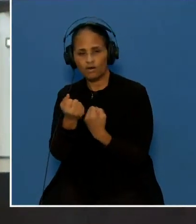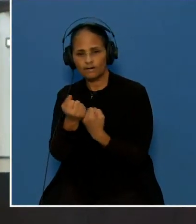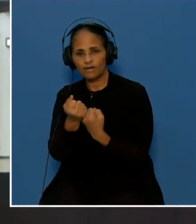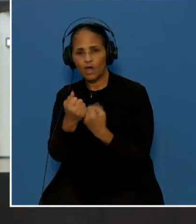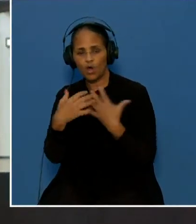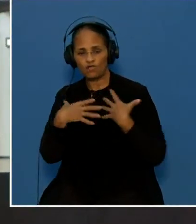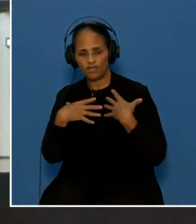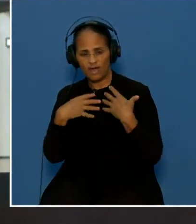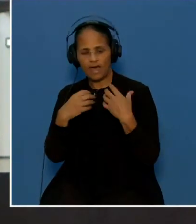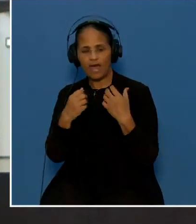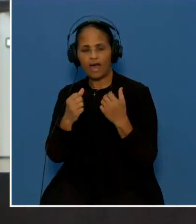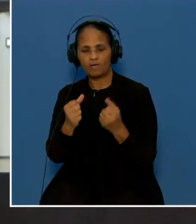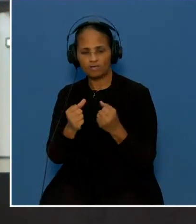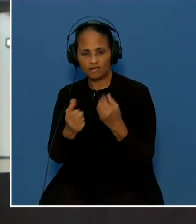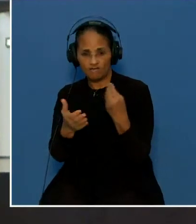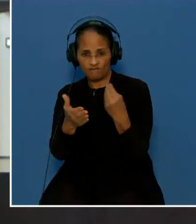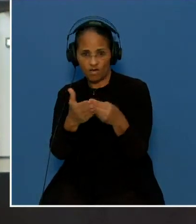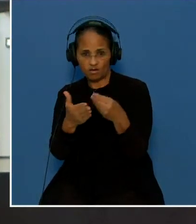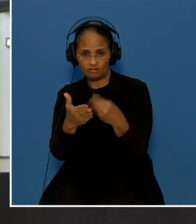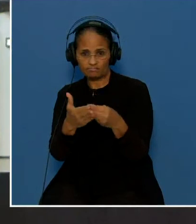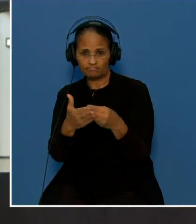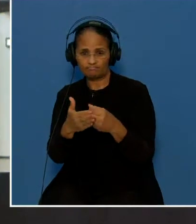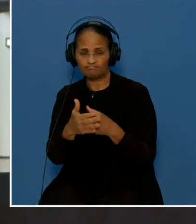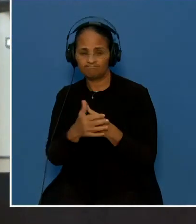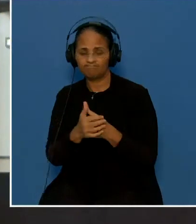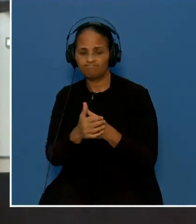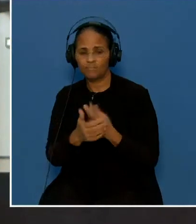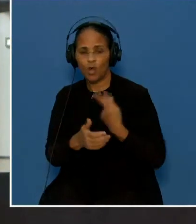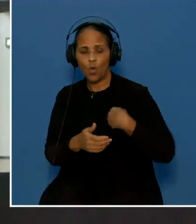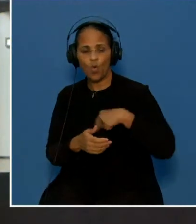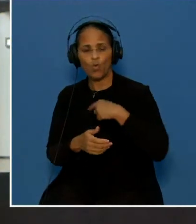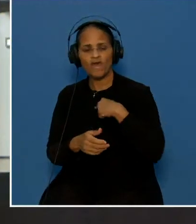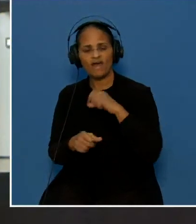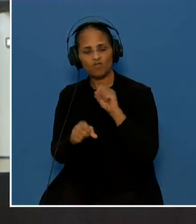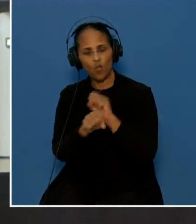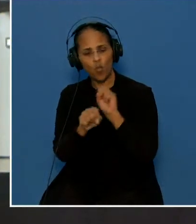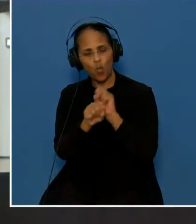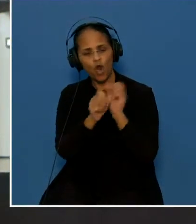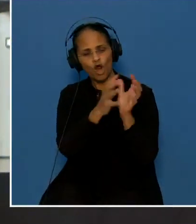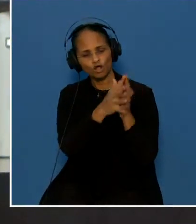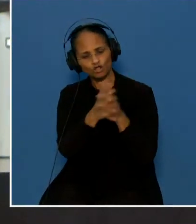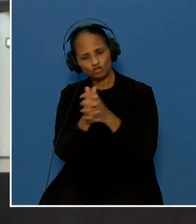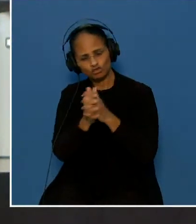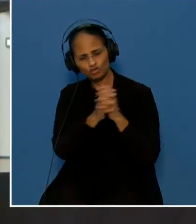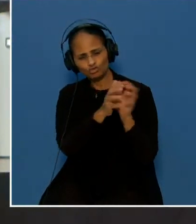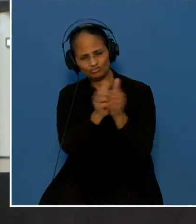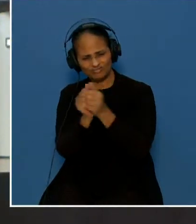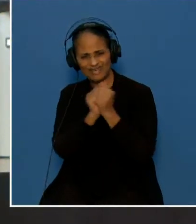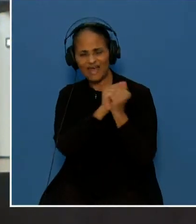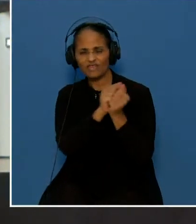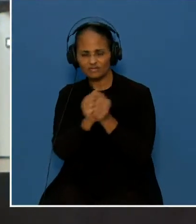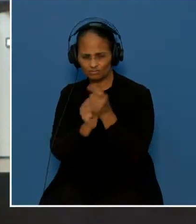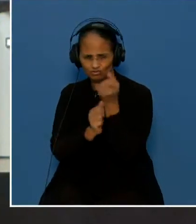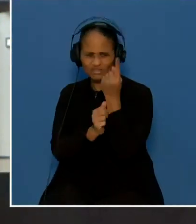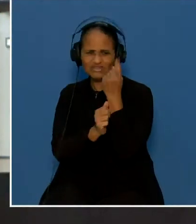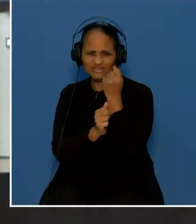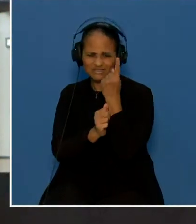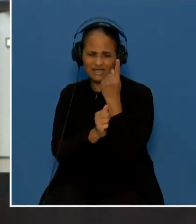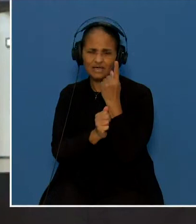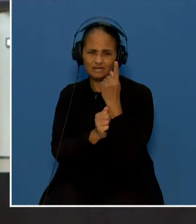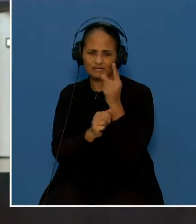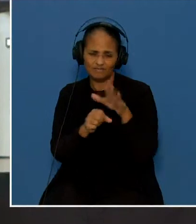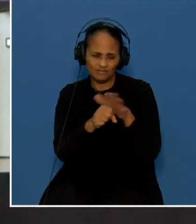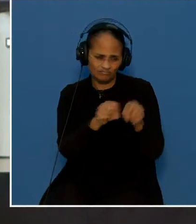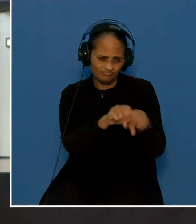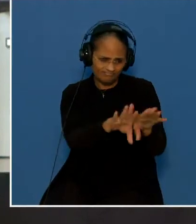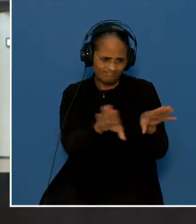the Health Innovation Fund. We all have worked together as a community to understand this pandemic and the